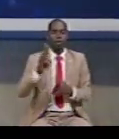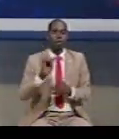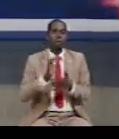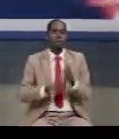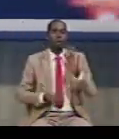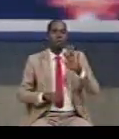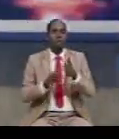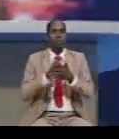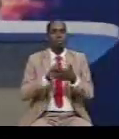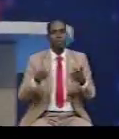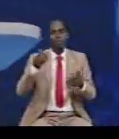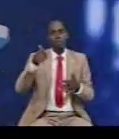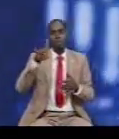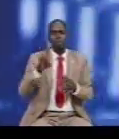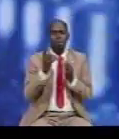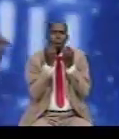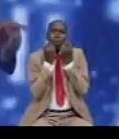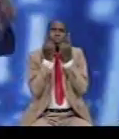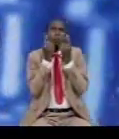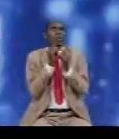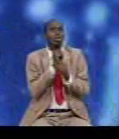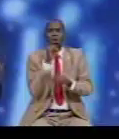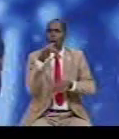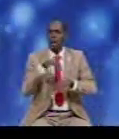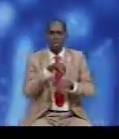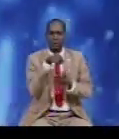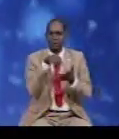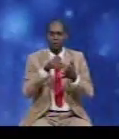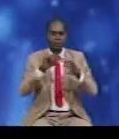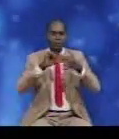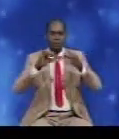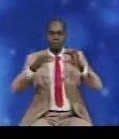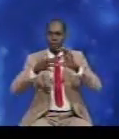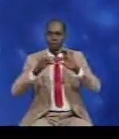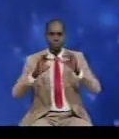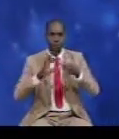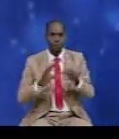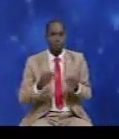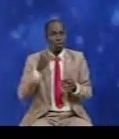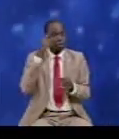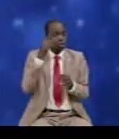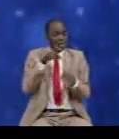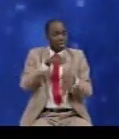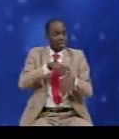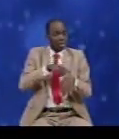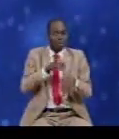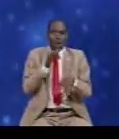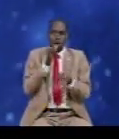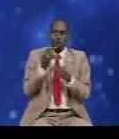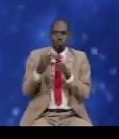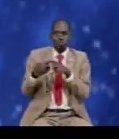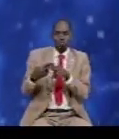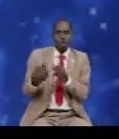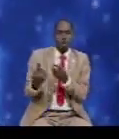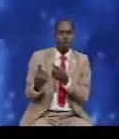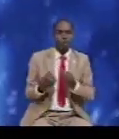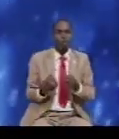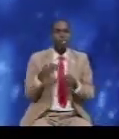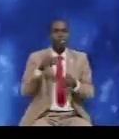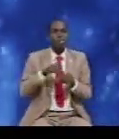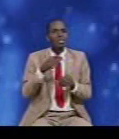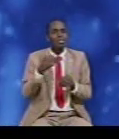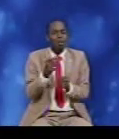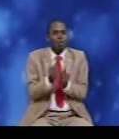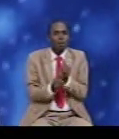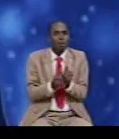28. Marvel not at this, for the hour is coming in the which all that are in